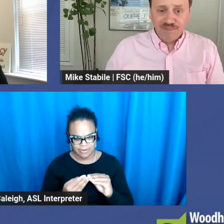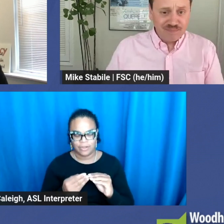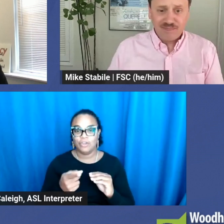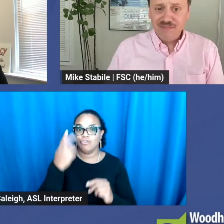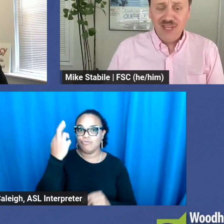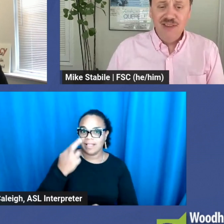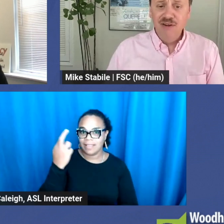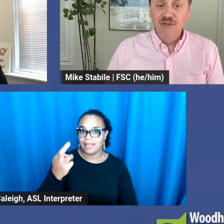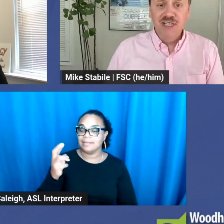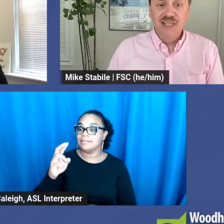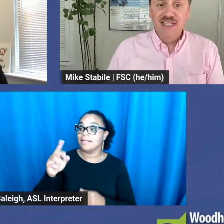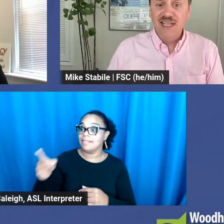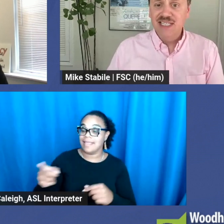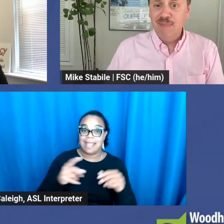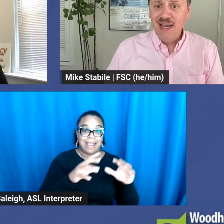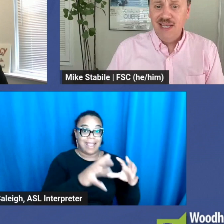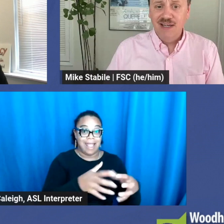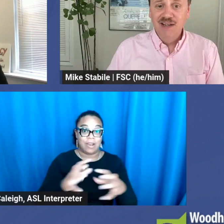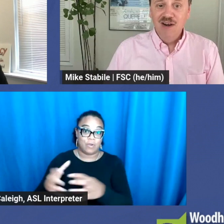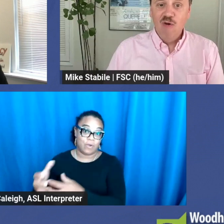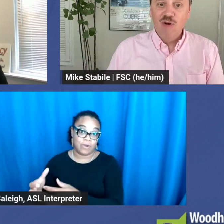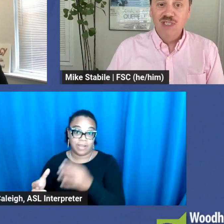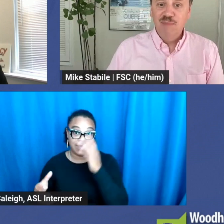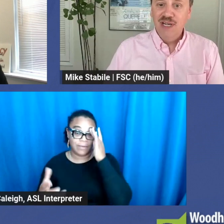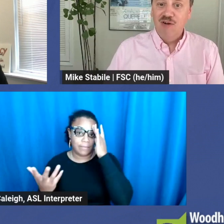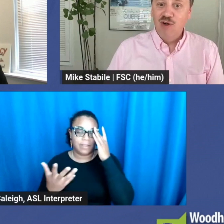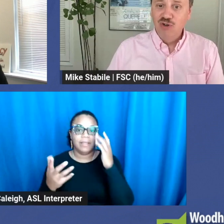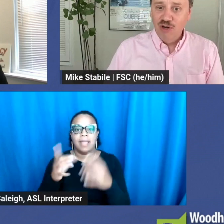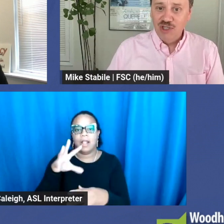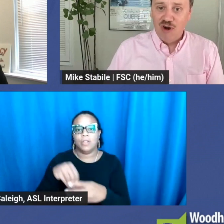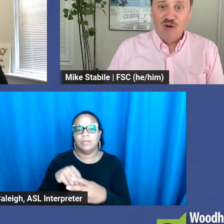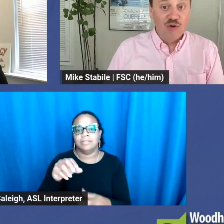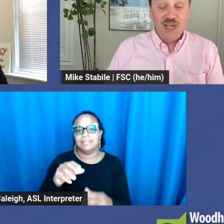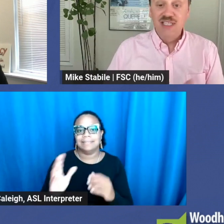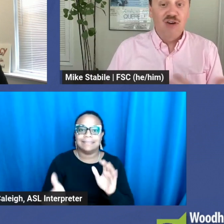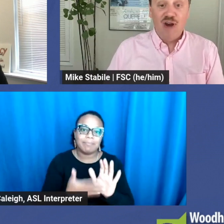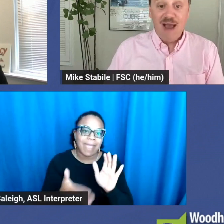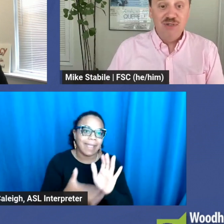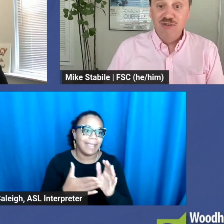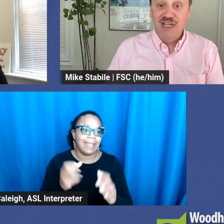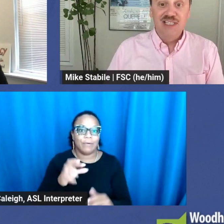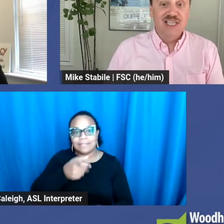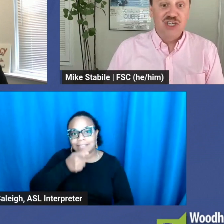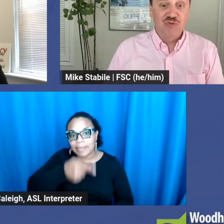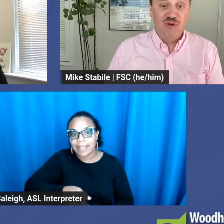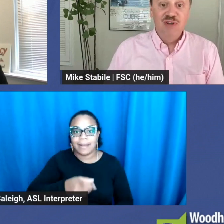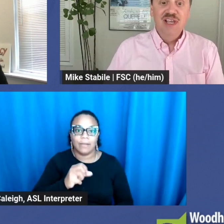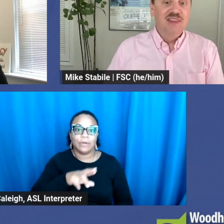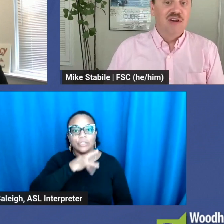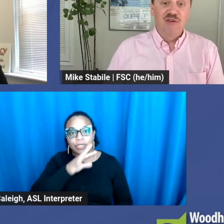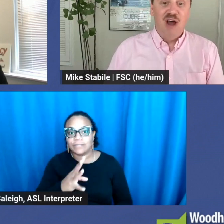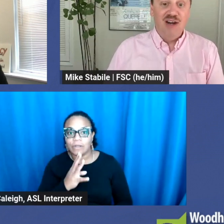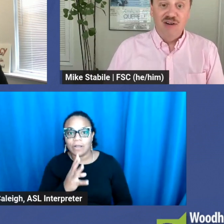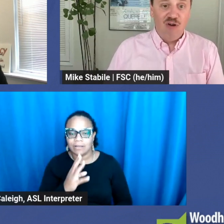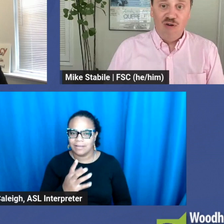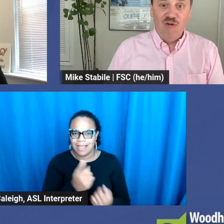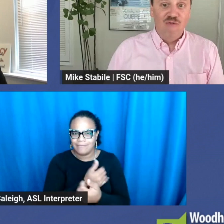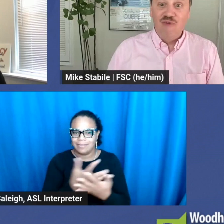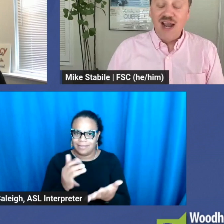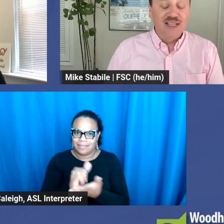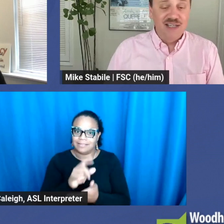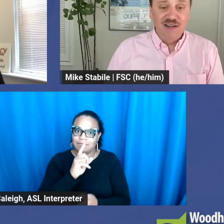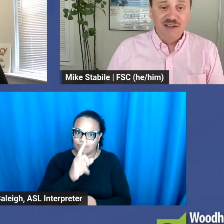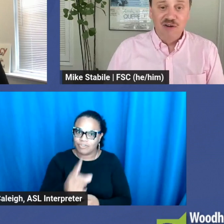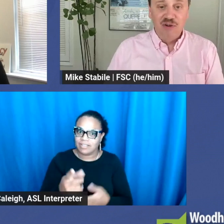this, they're using things like spanking or spitting or dirty talk or things that are absolutely consensual, that are not at